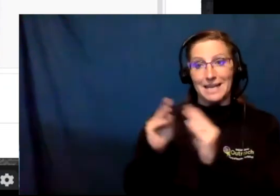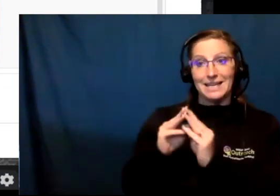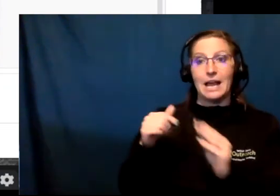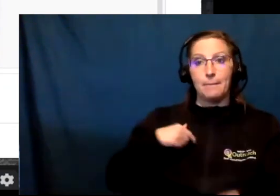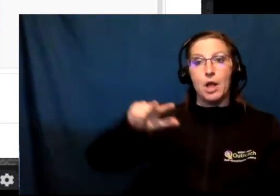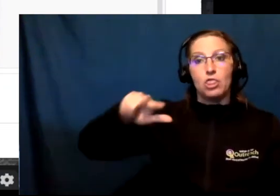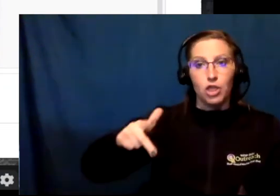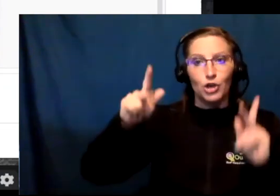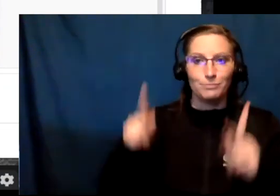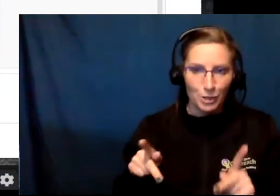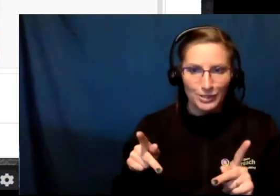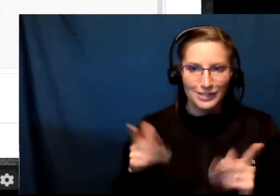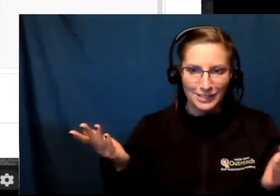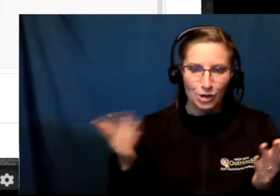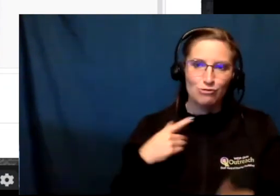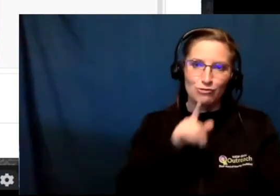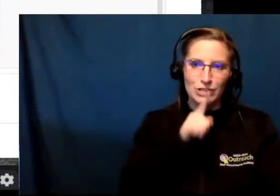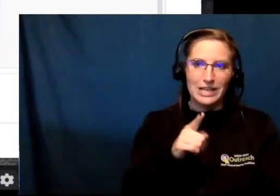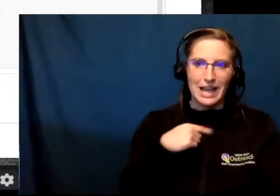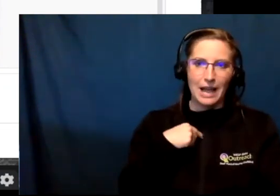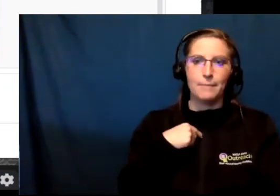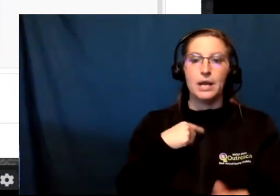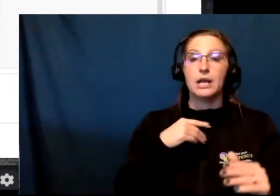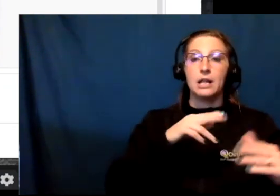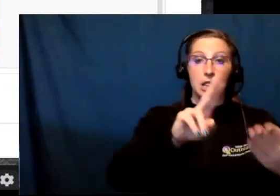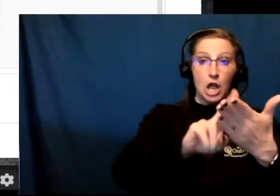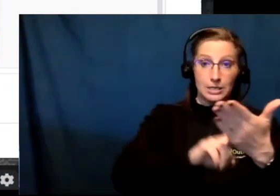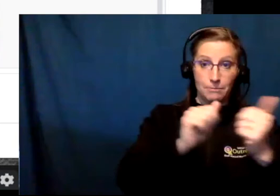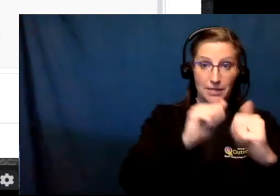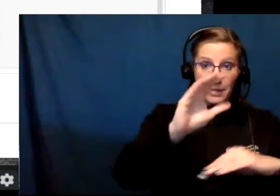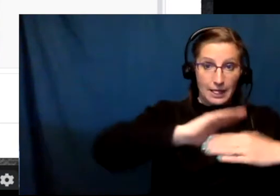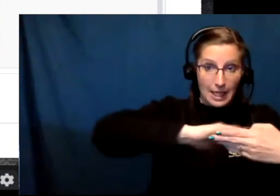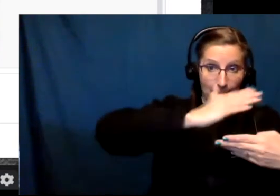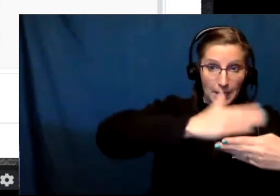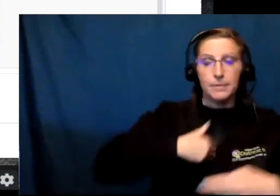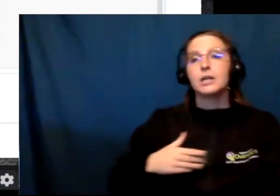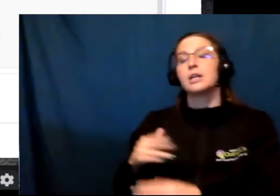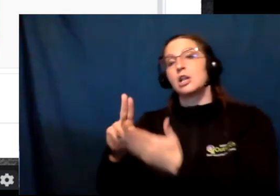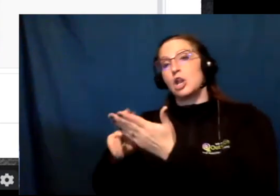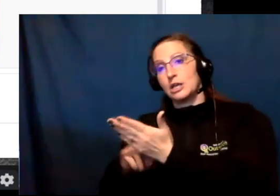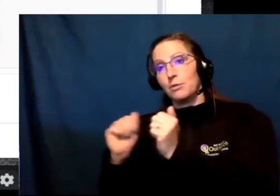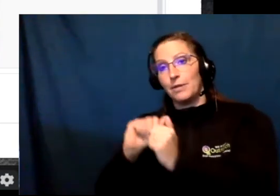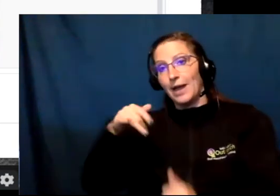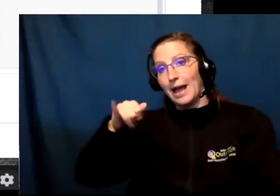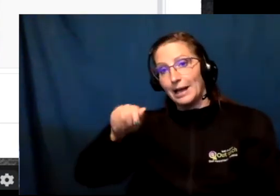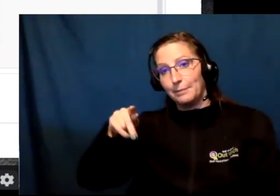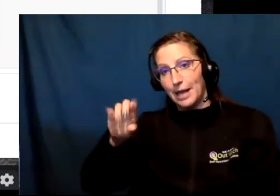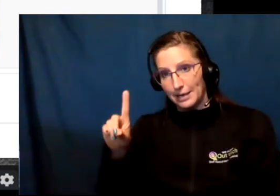third person. So I basically am logged in on my laptop, and I'm logged into Google Meet. I join the Google Meet on my iPad. Now I